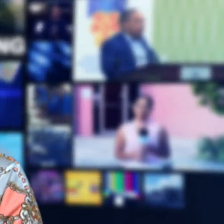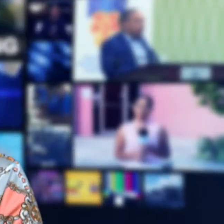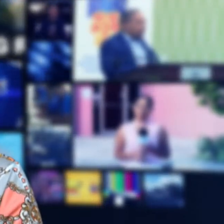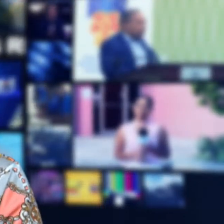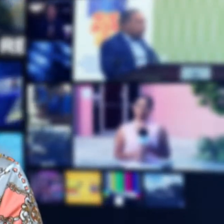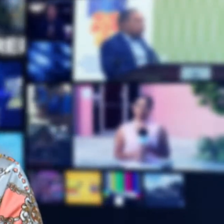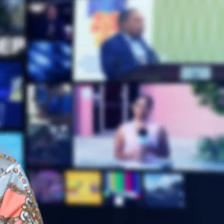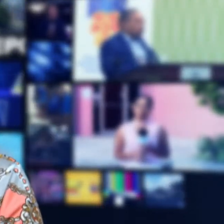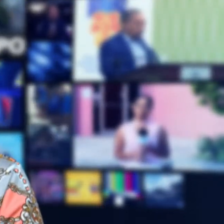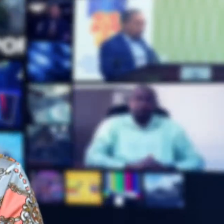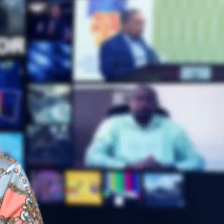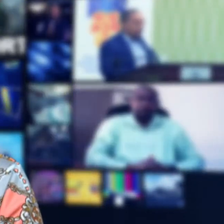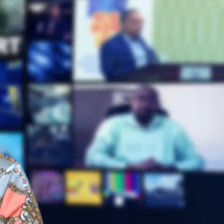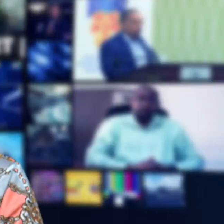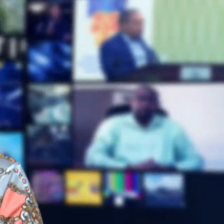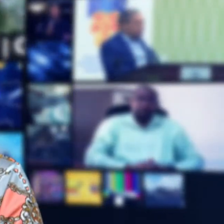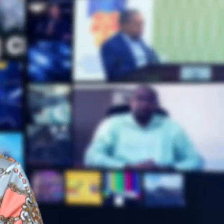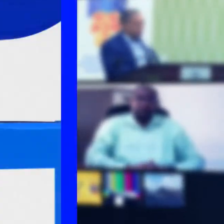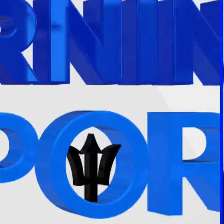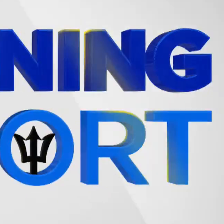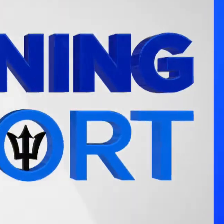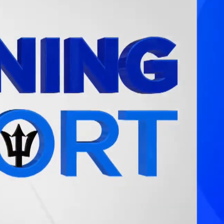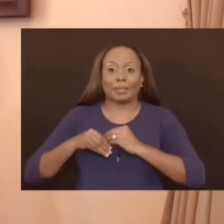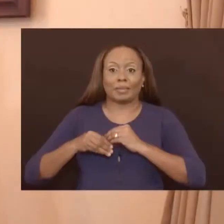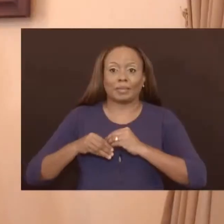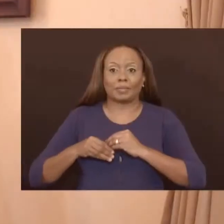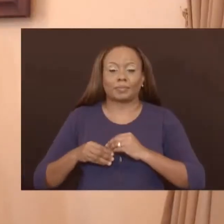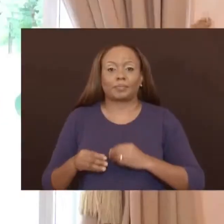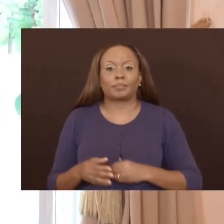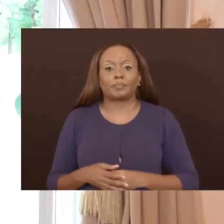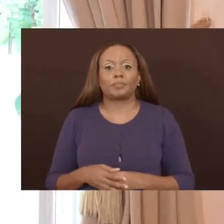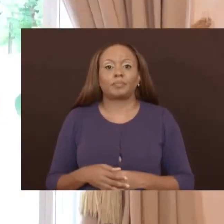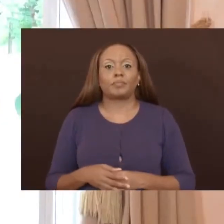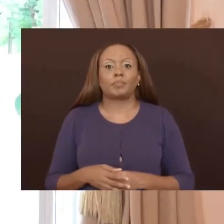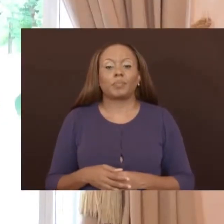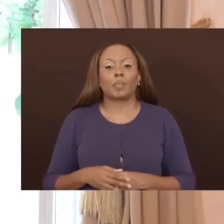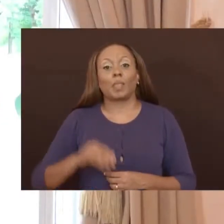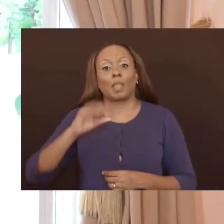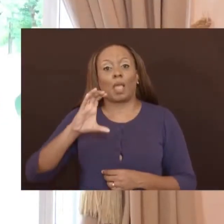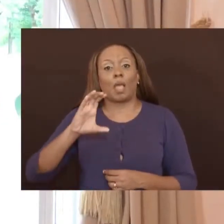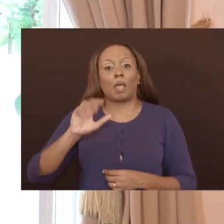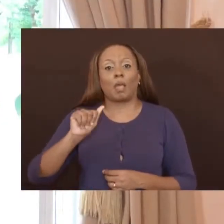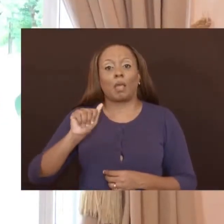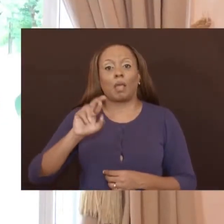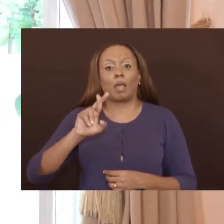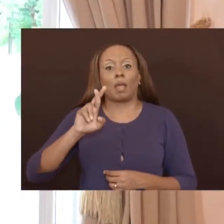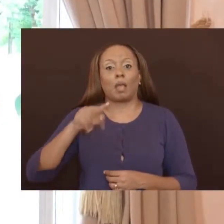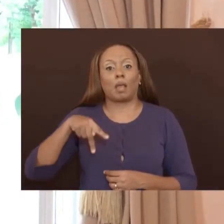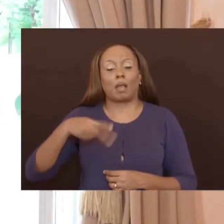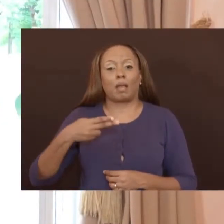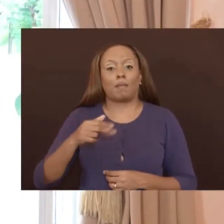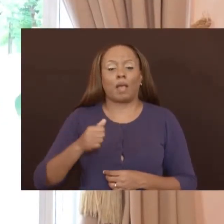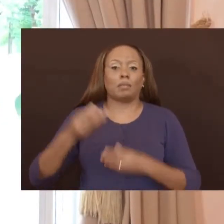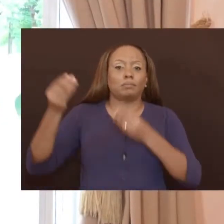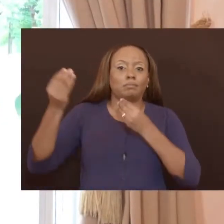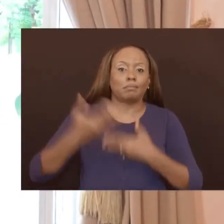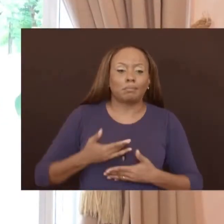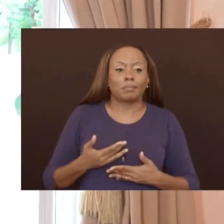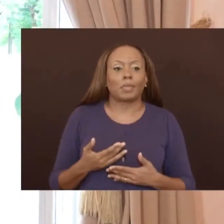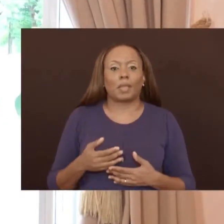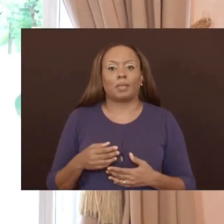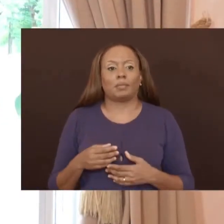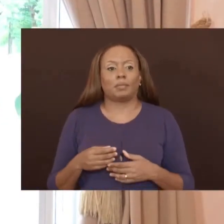on the COVID situation in Barbados. CARFA would have advised us this morning that Mu